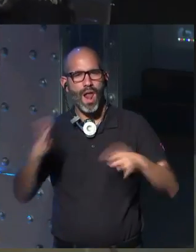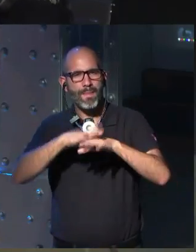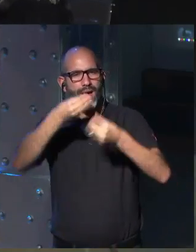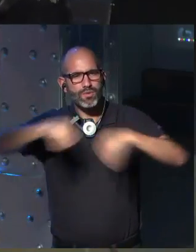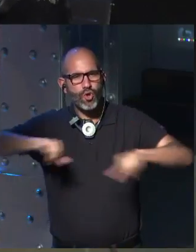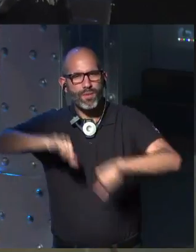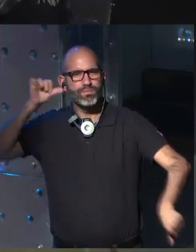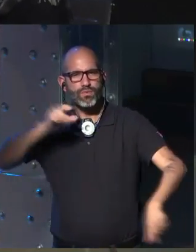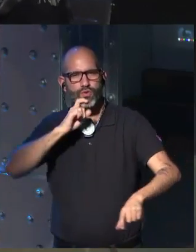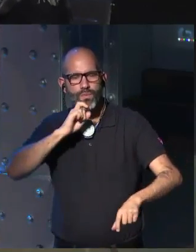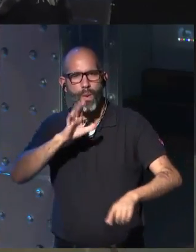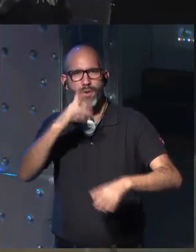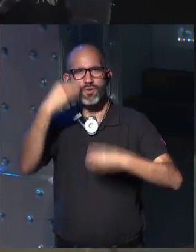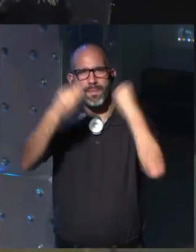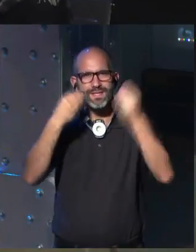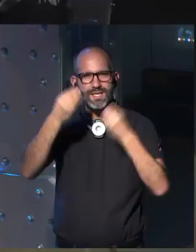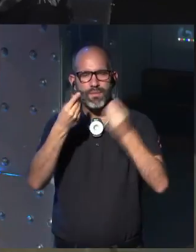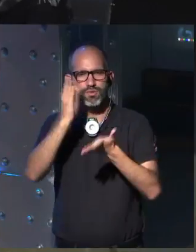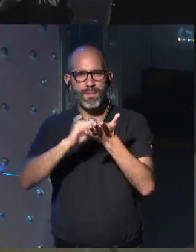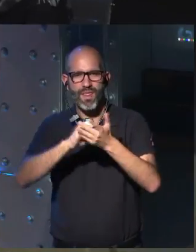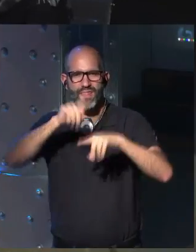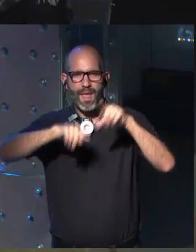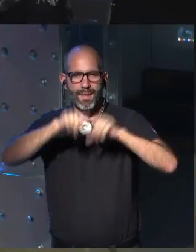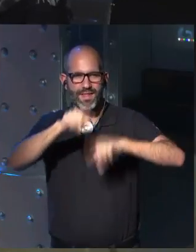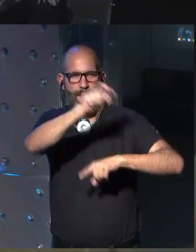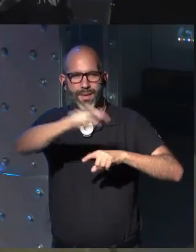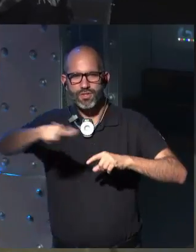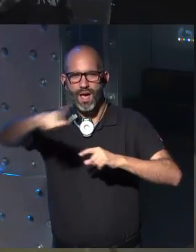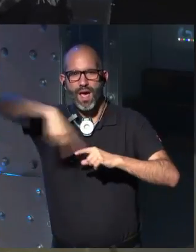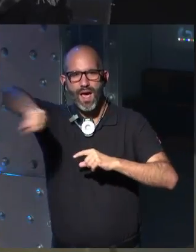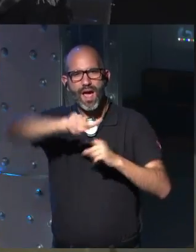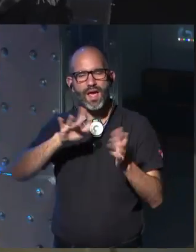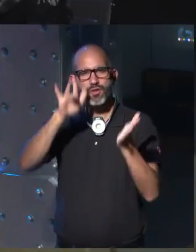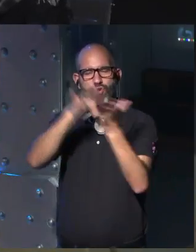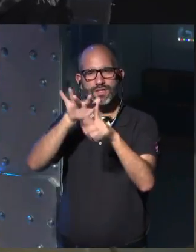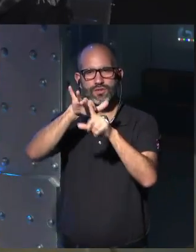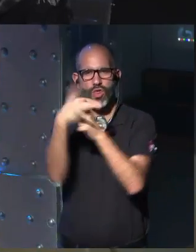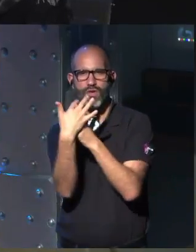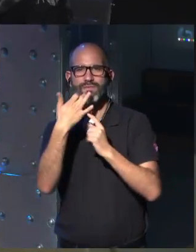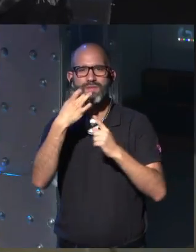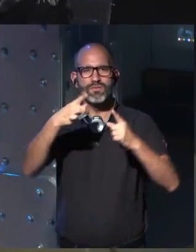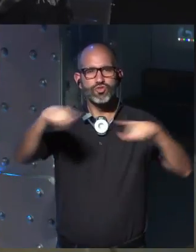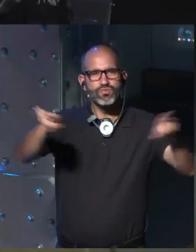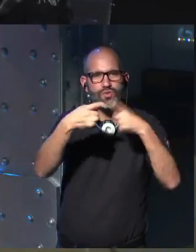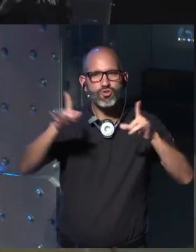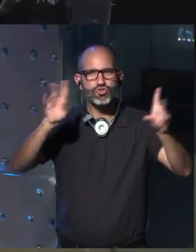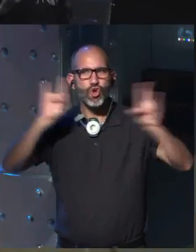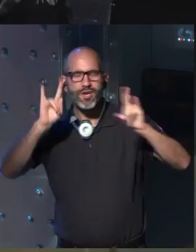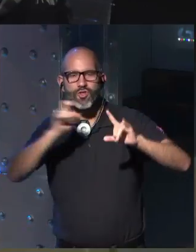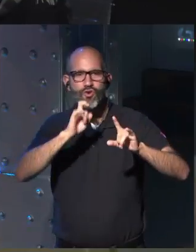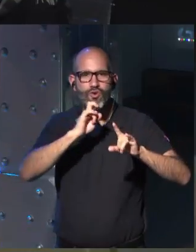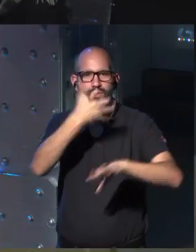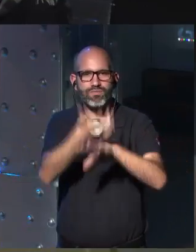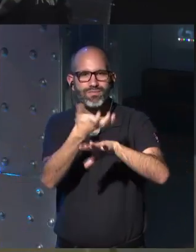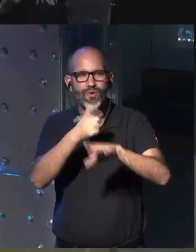arguments that people had about music, about how records should sound, going all the way back to Edison, those same arguments were